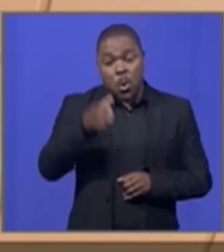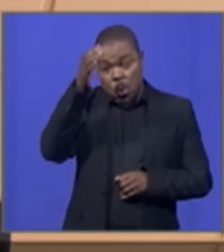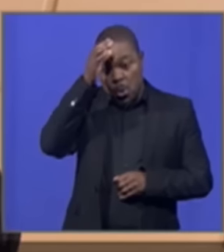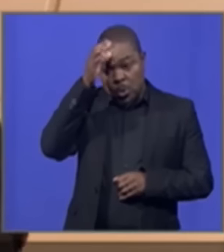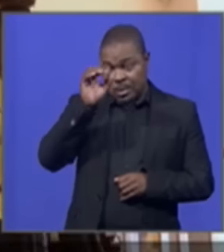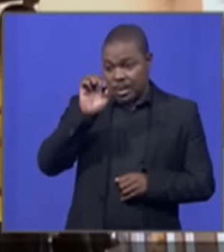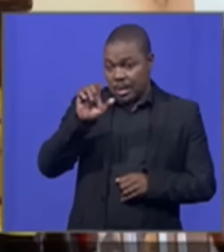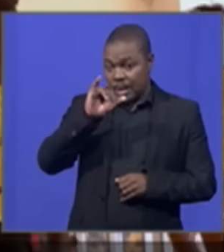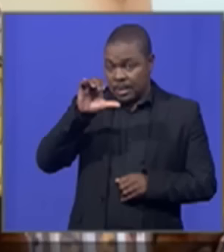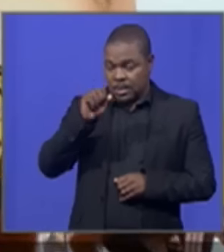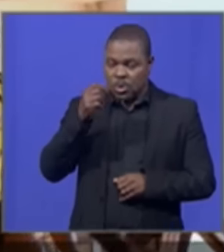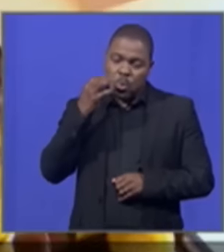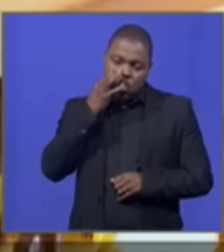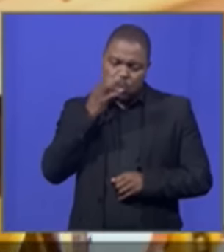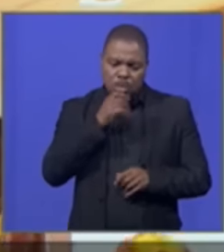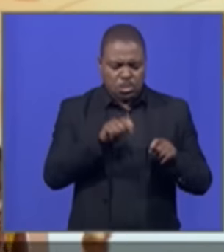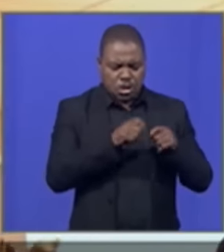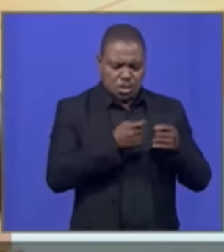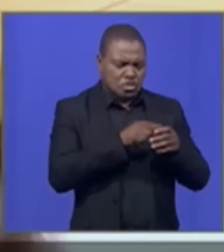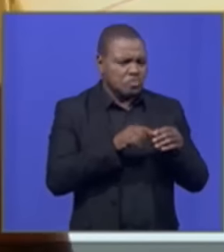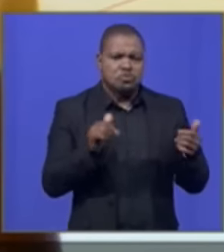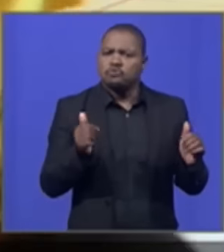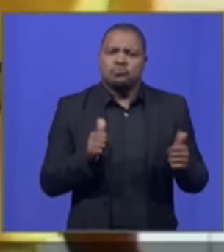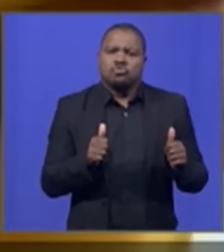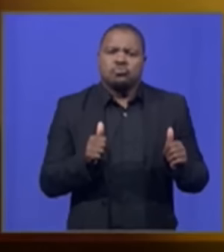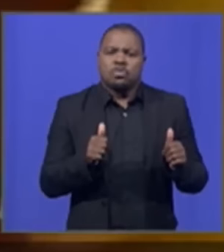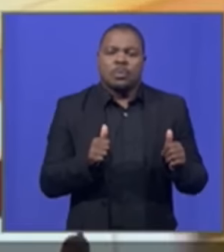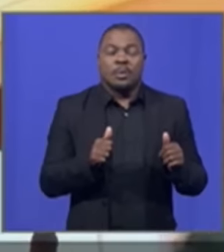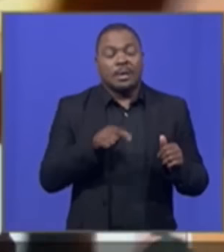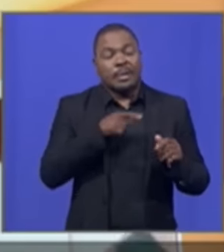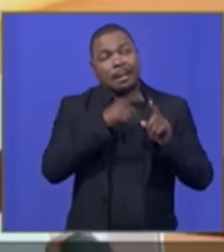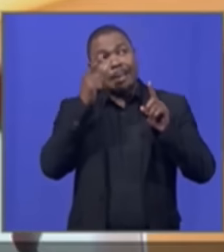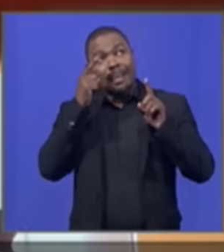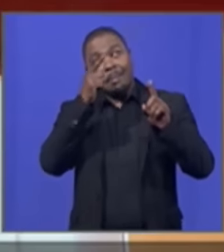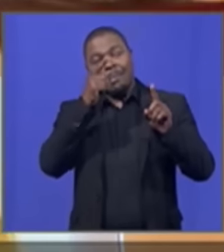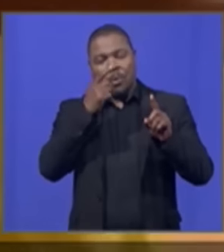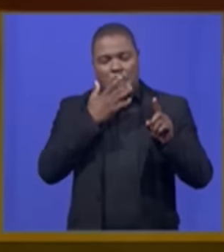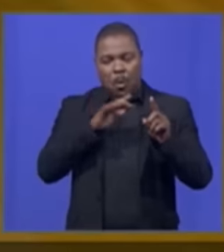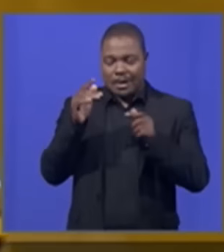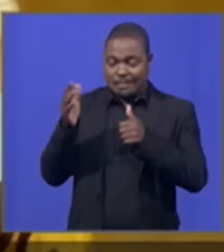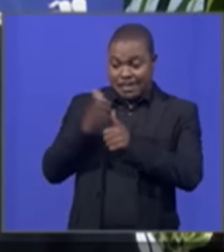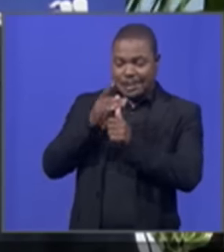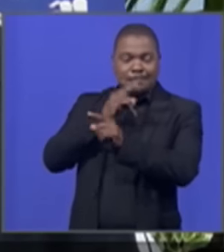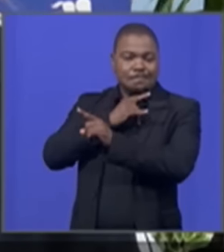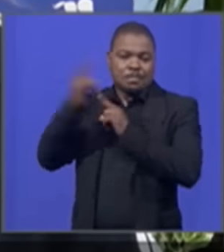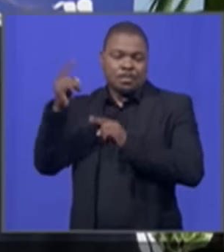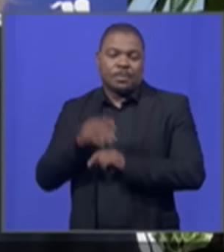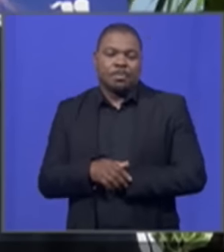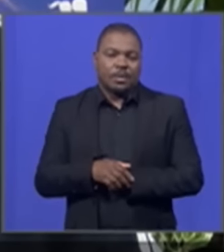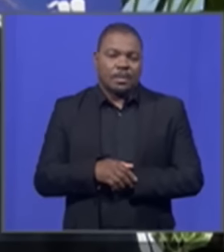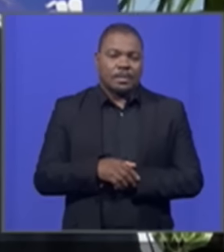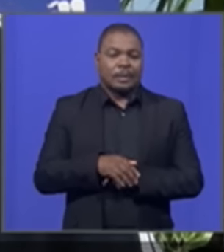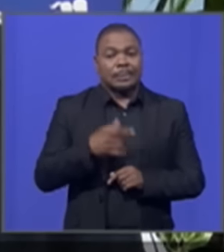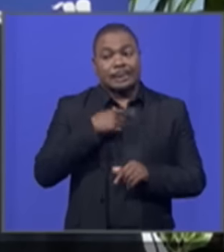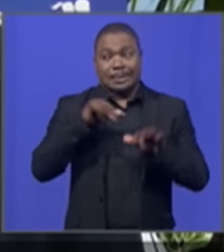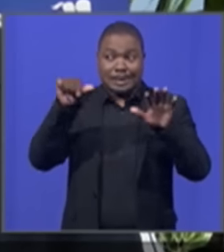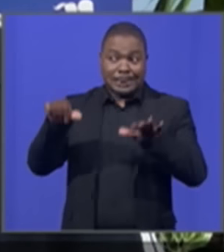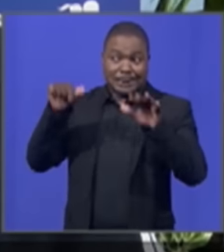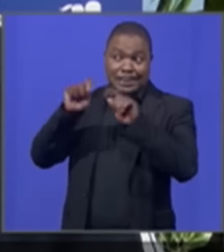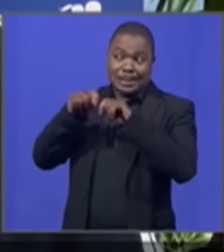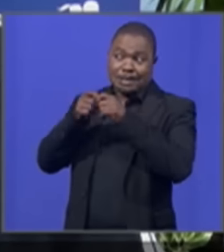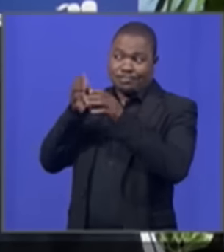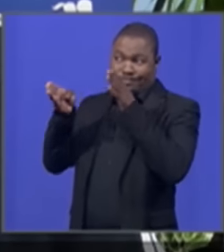o re sehlopha sa gabo se malalalaotswe. O re nepo ke go thoma phadišano ka phenyo. Now that the tournament is 16, there's no margin for error.